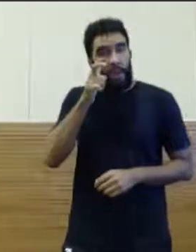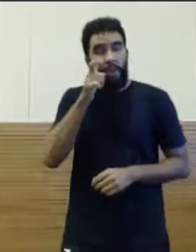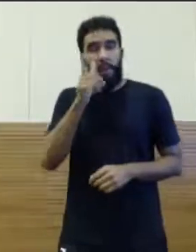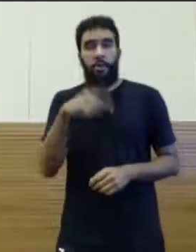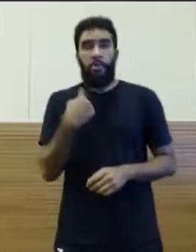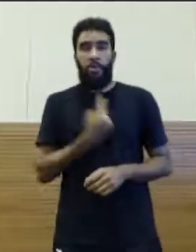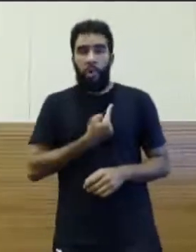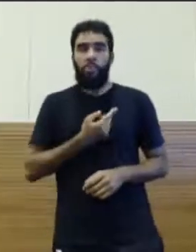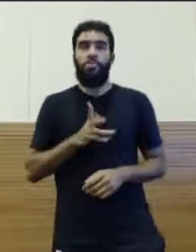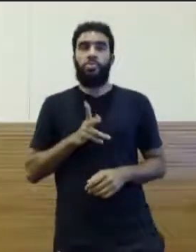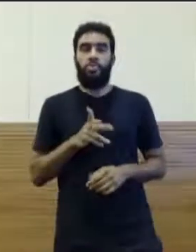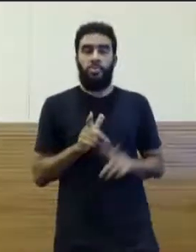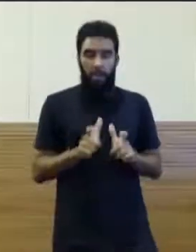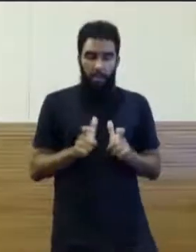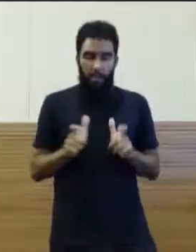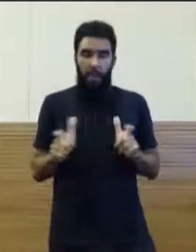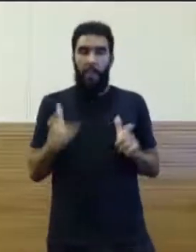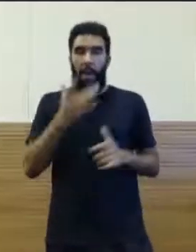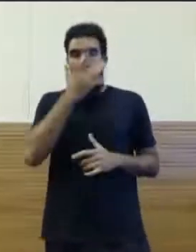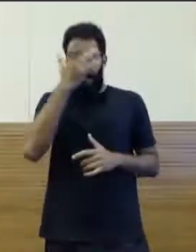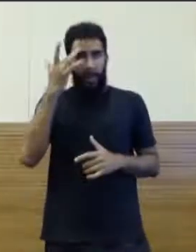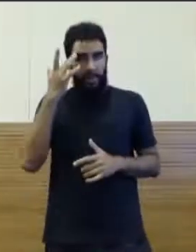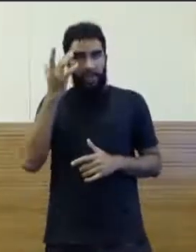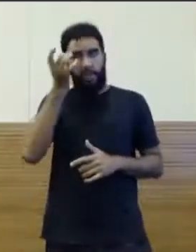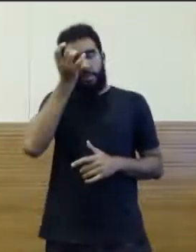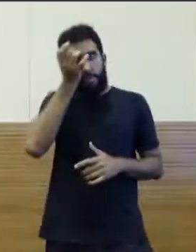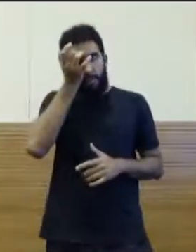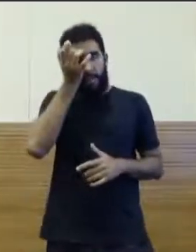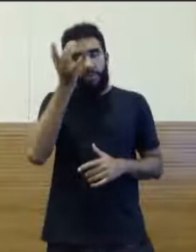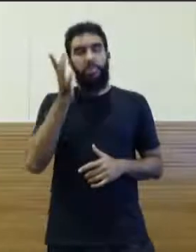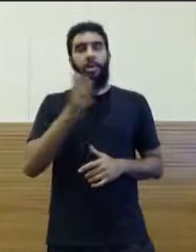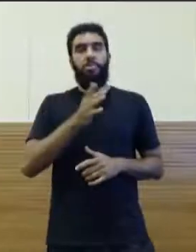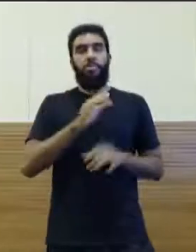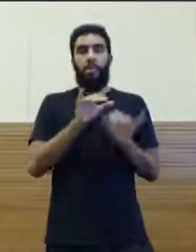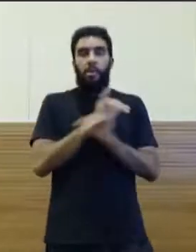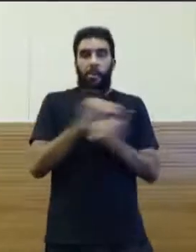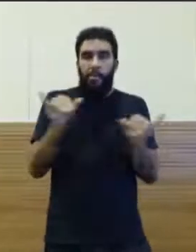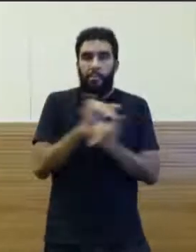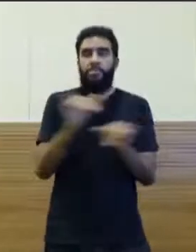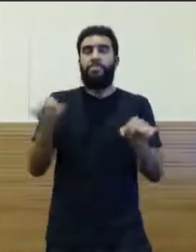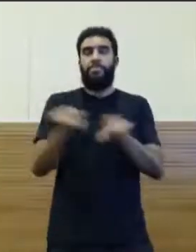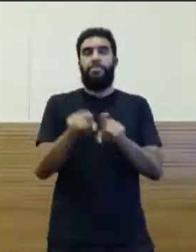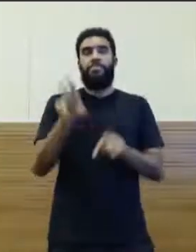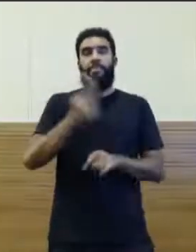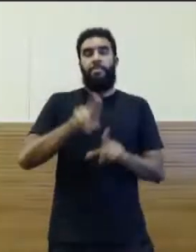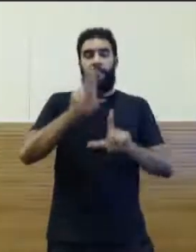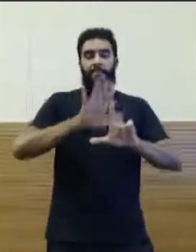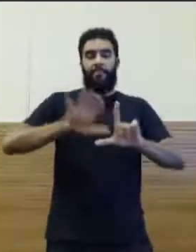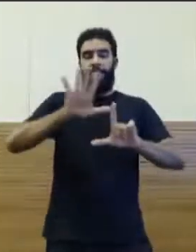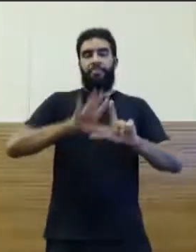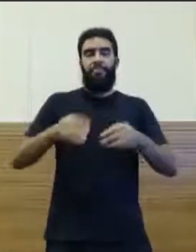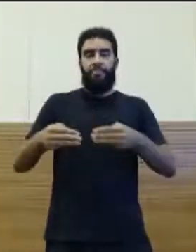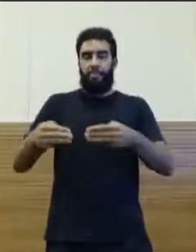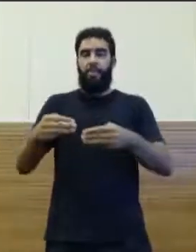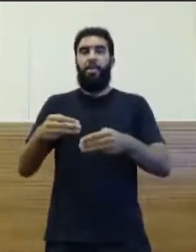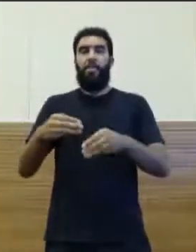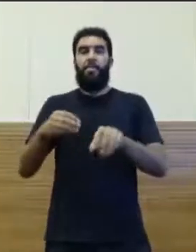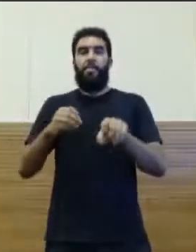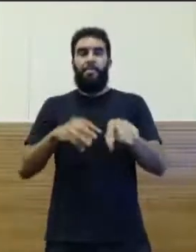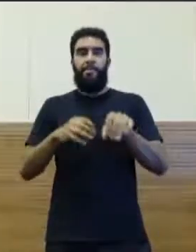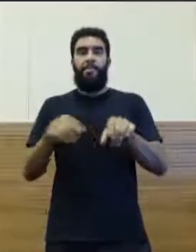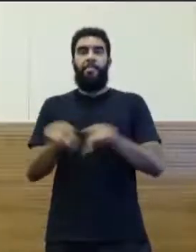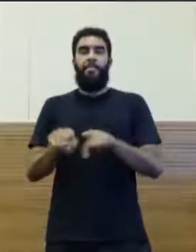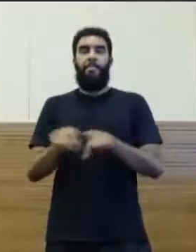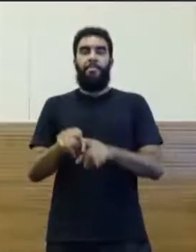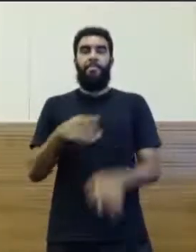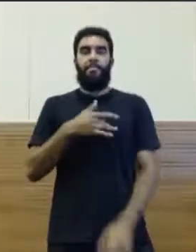Our interest is to increase the number of guides for these guidelines with these platforms and